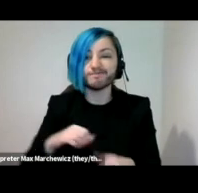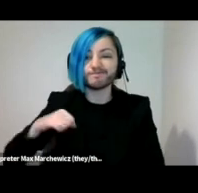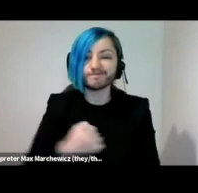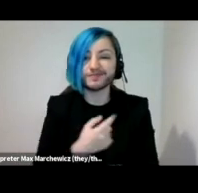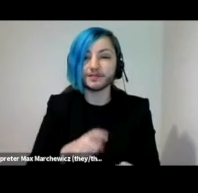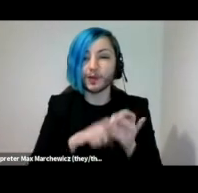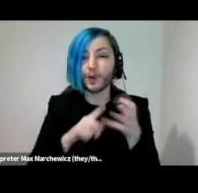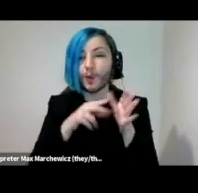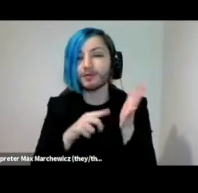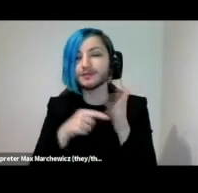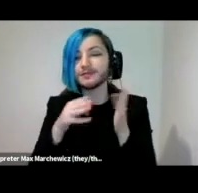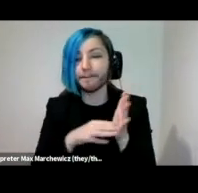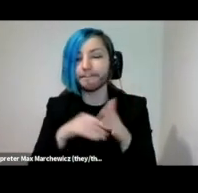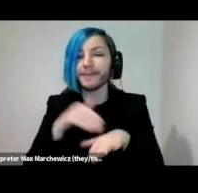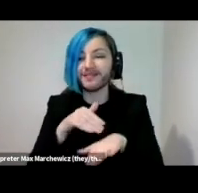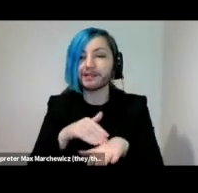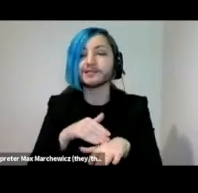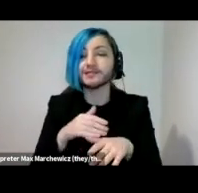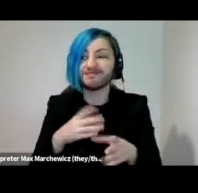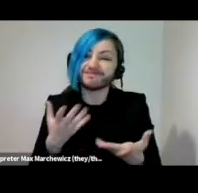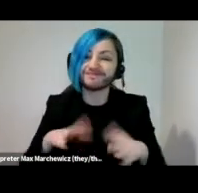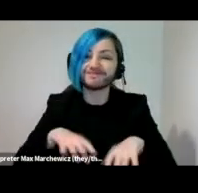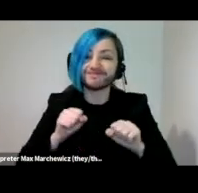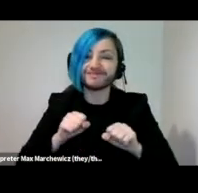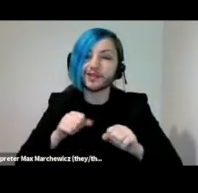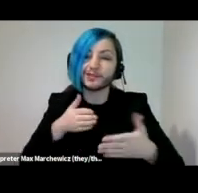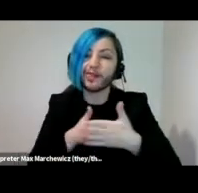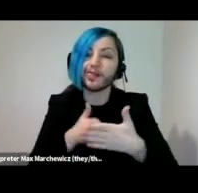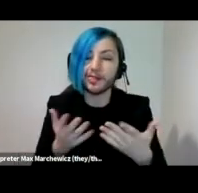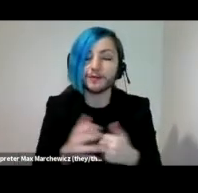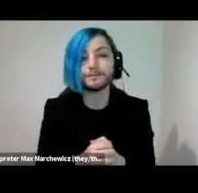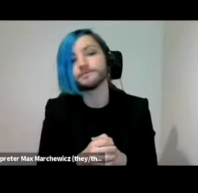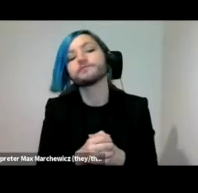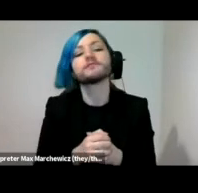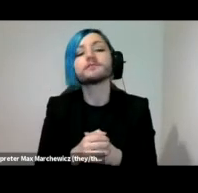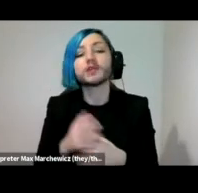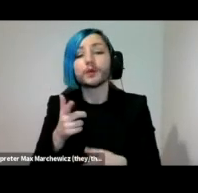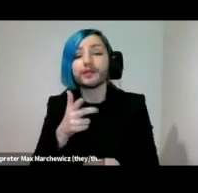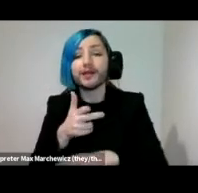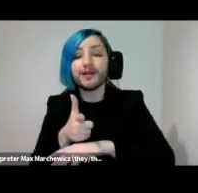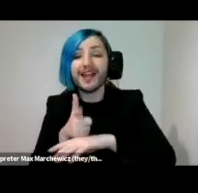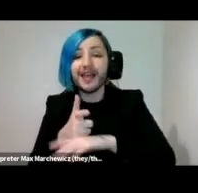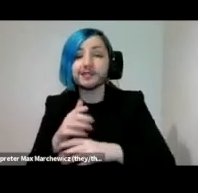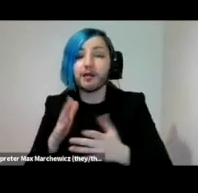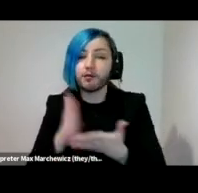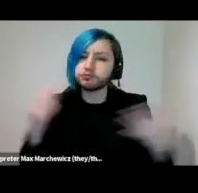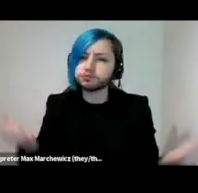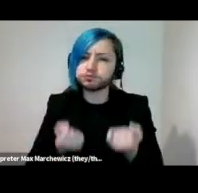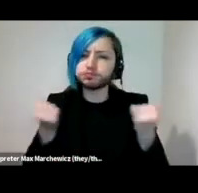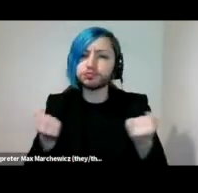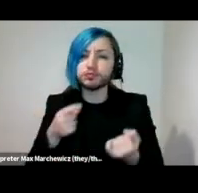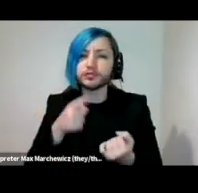effects. The laser I mentioned is very high power. That was a contribution from colleagues in Germany. So this